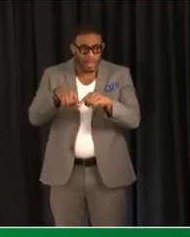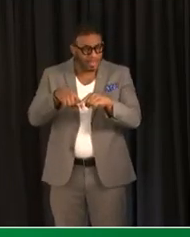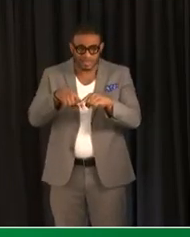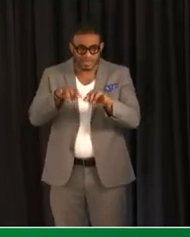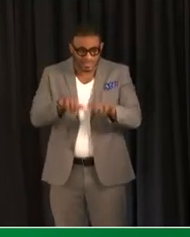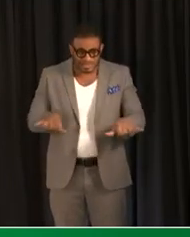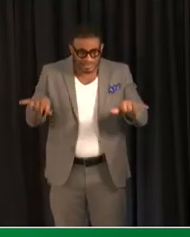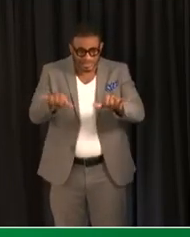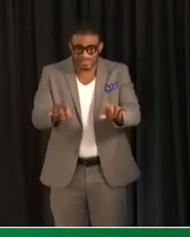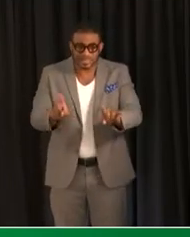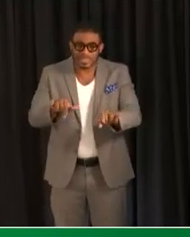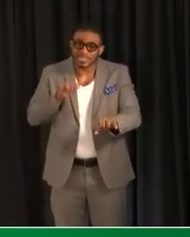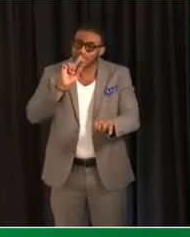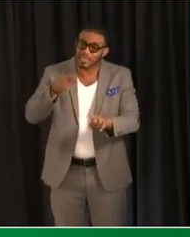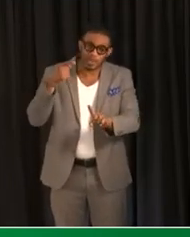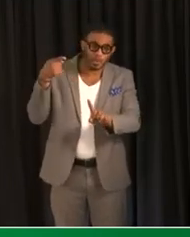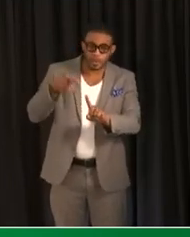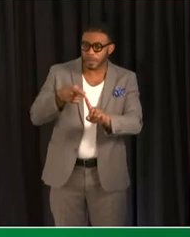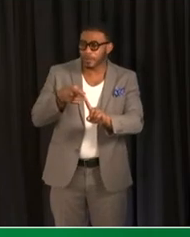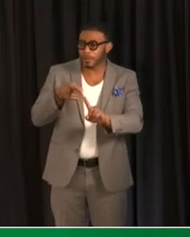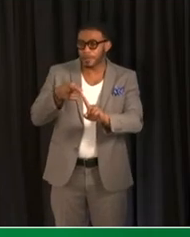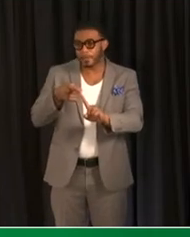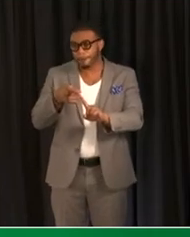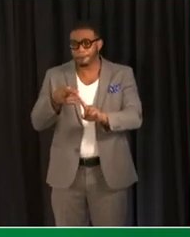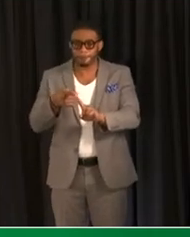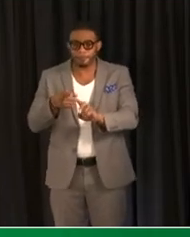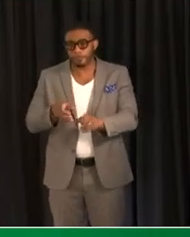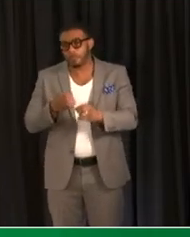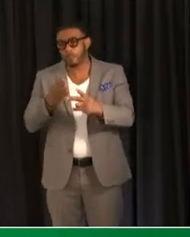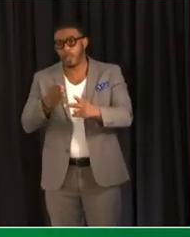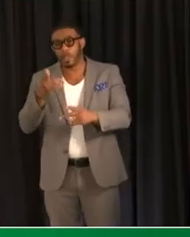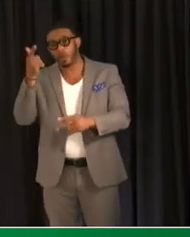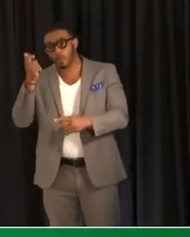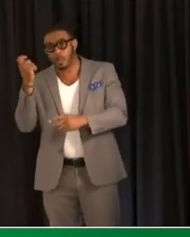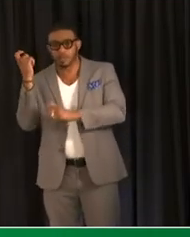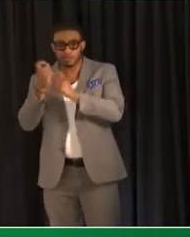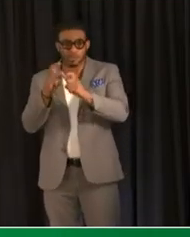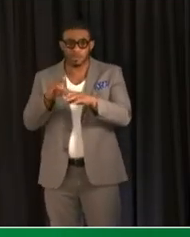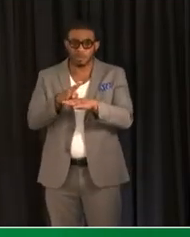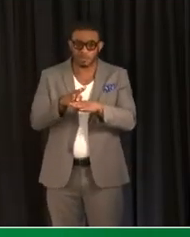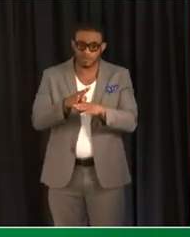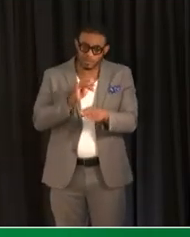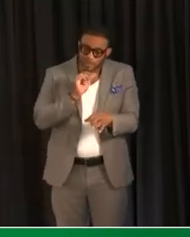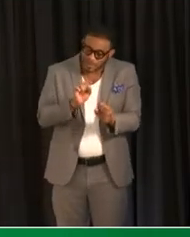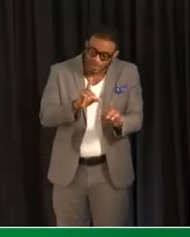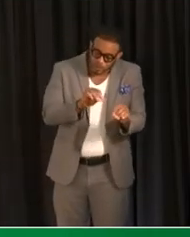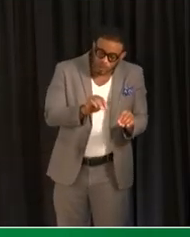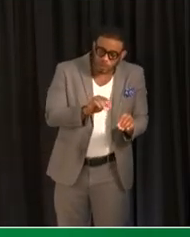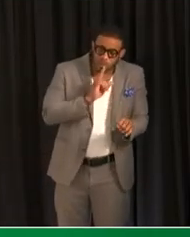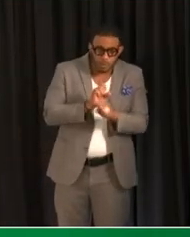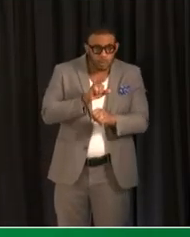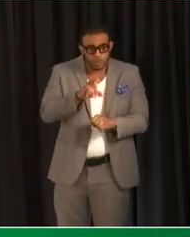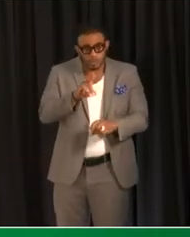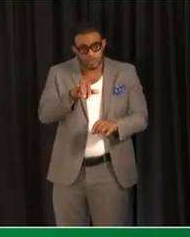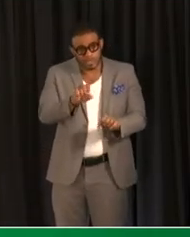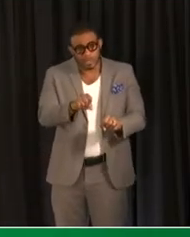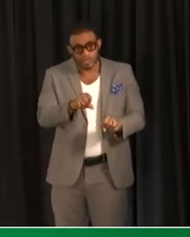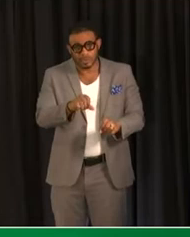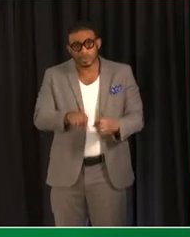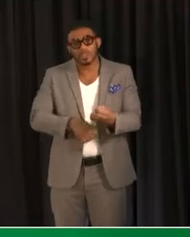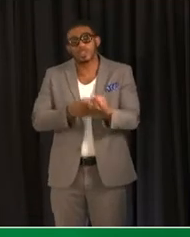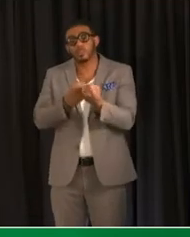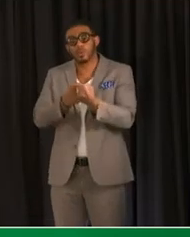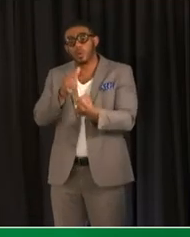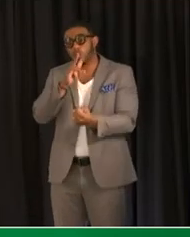of the box, because this is not just around, providing grants and things like that to businesses, which we certainly can do and we certainly should